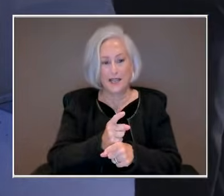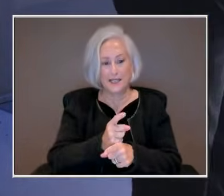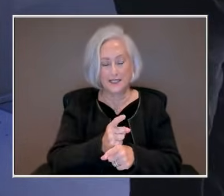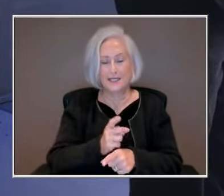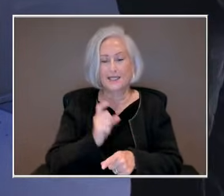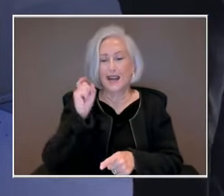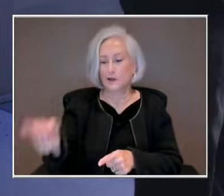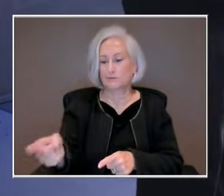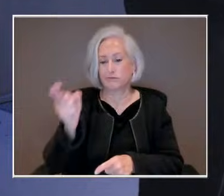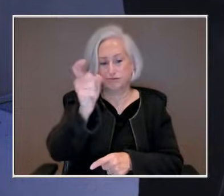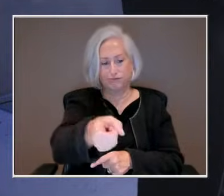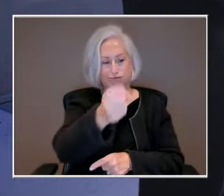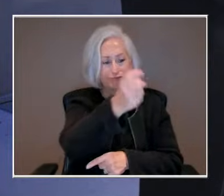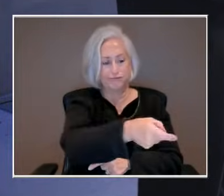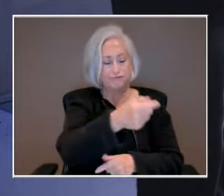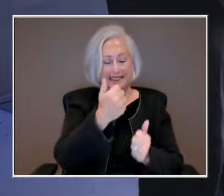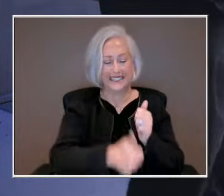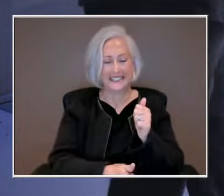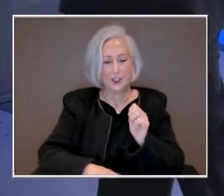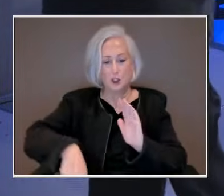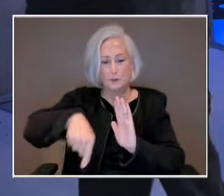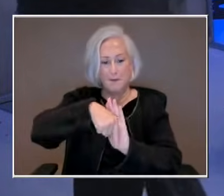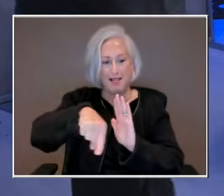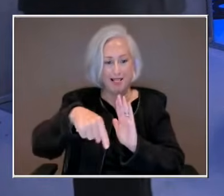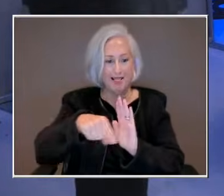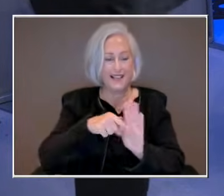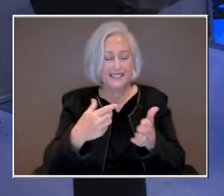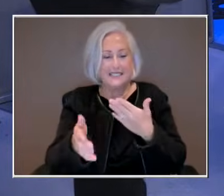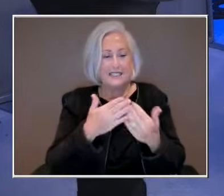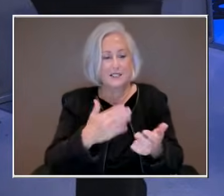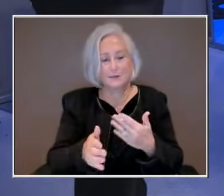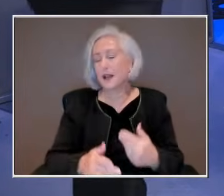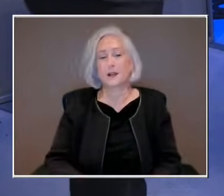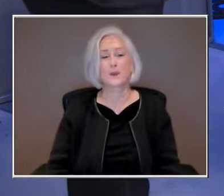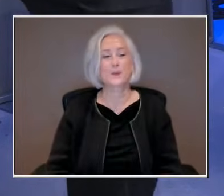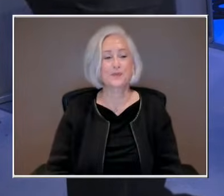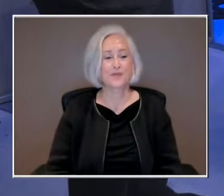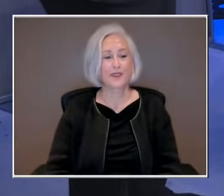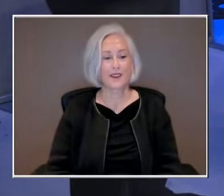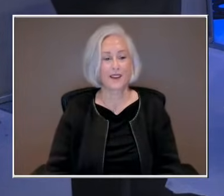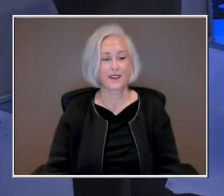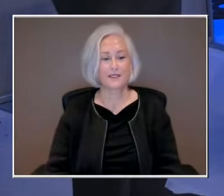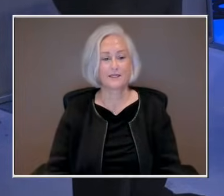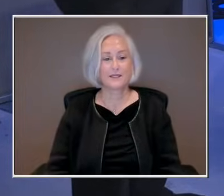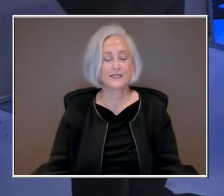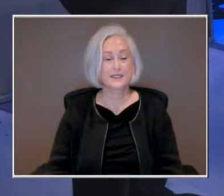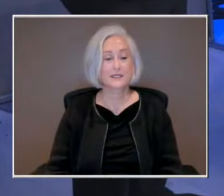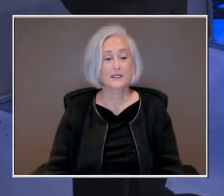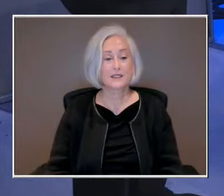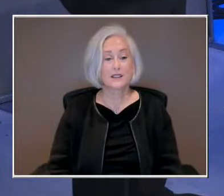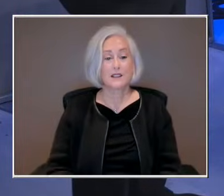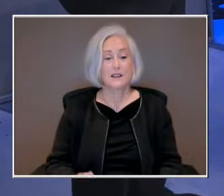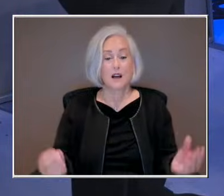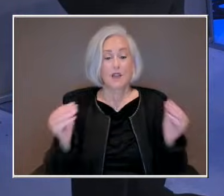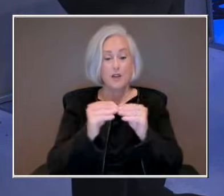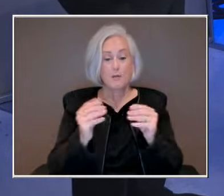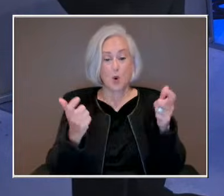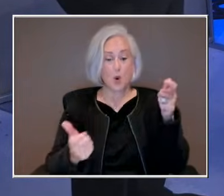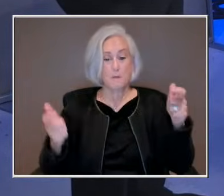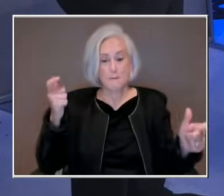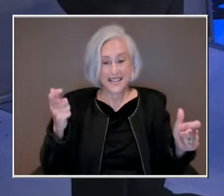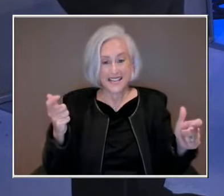that for Dr. Mann? whichever. Okay. Each These one of you aren't a bell bell. specific. The Okay. bigger the bell is, the lower the pitch. Okay.